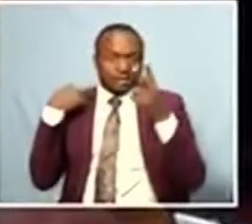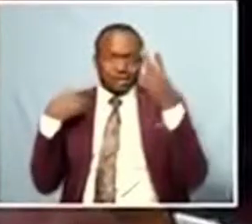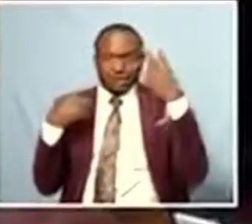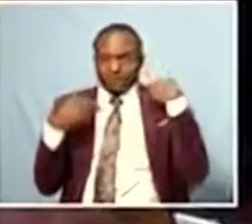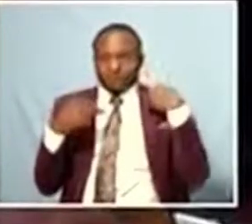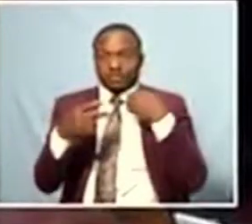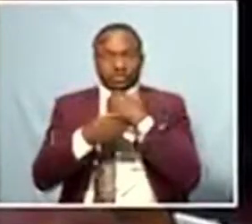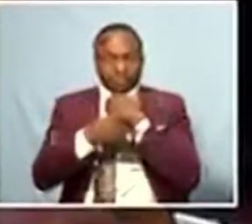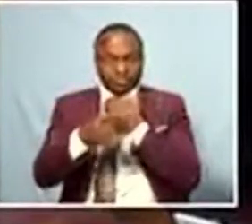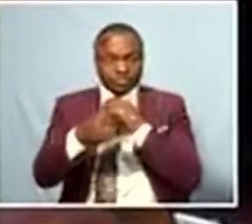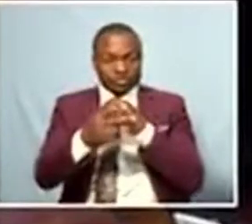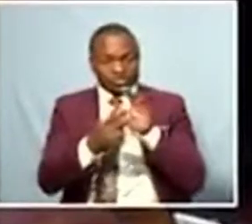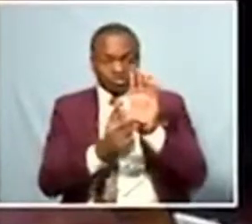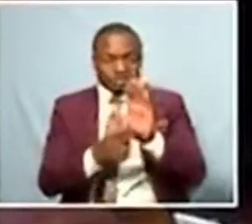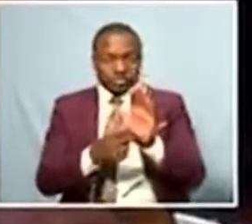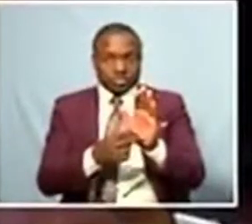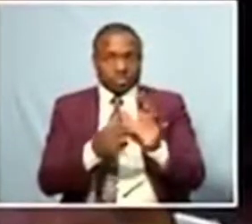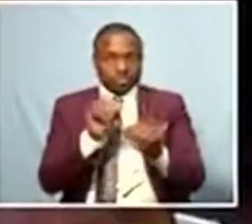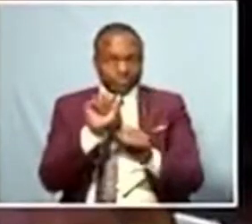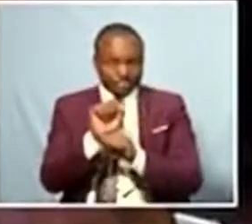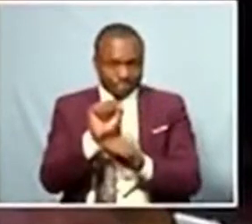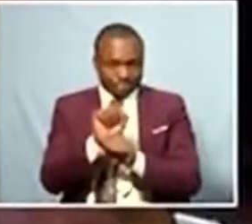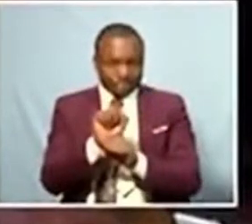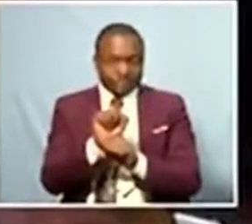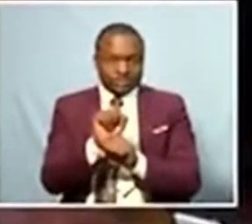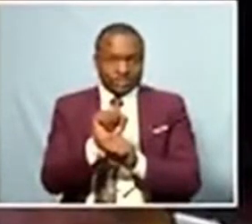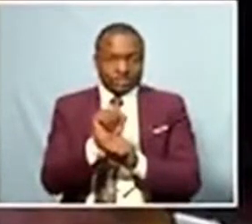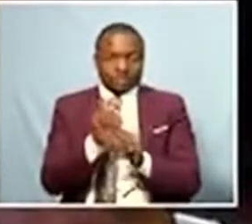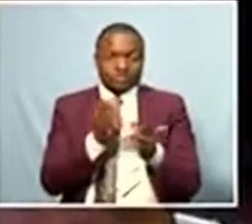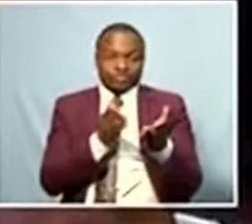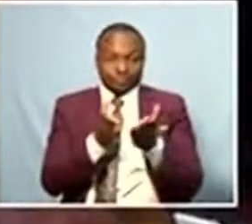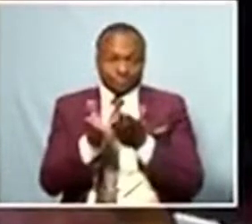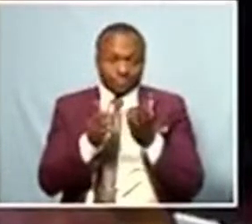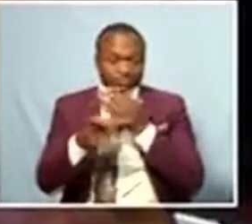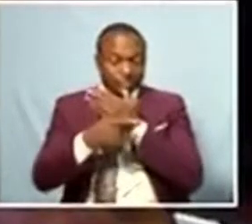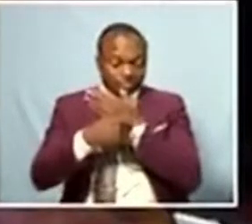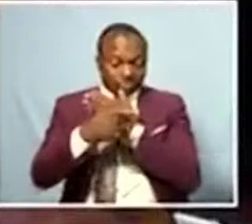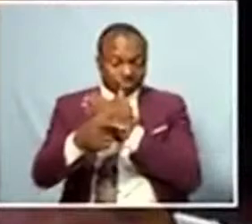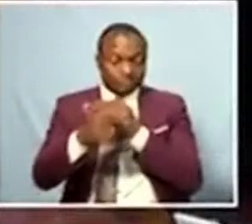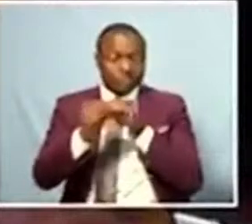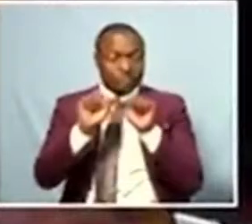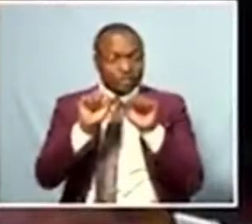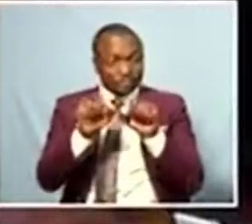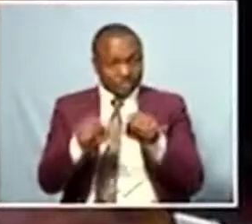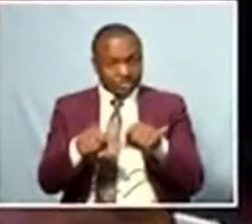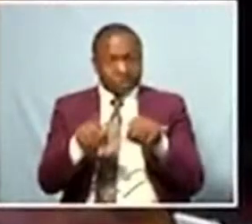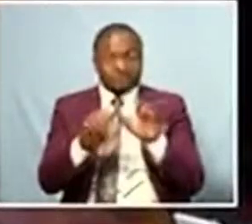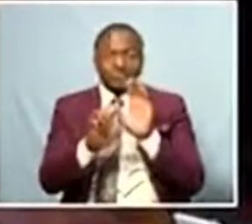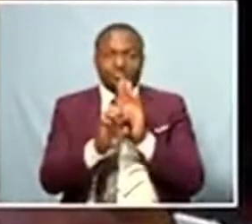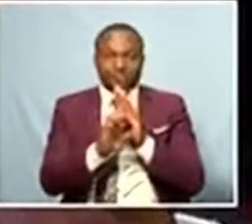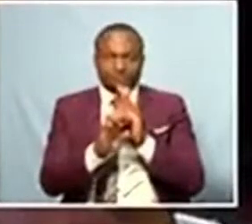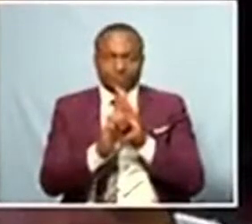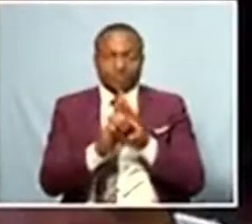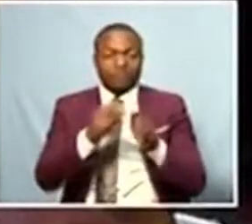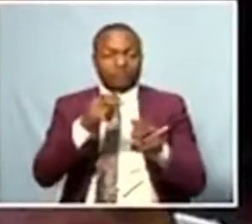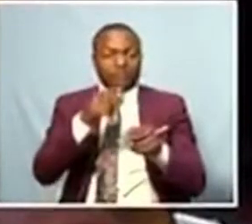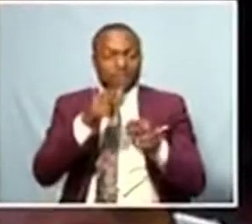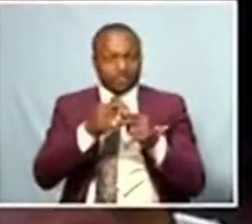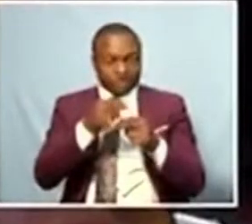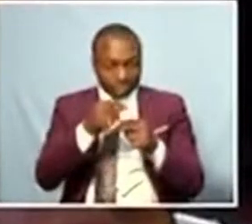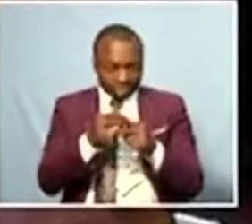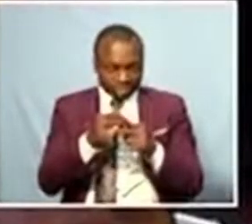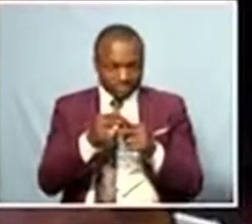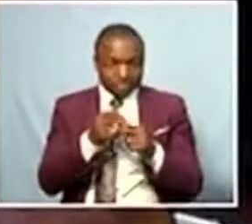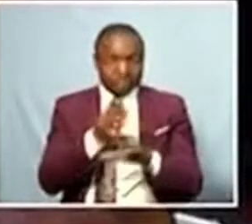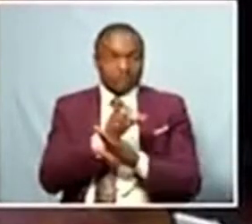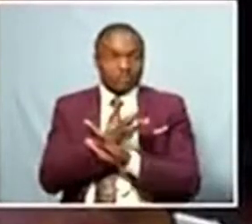reflect its function as a service. The department may, for instance, be named as